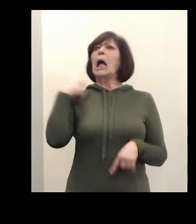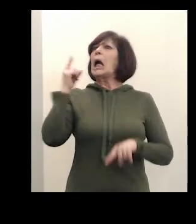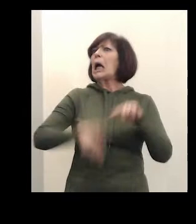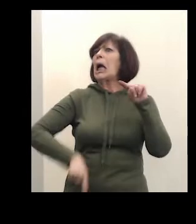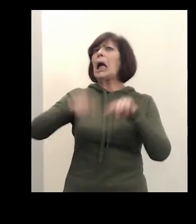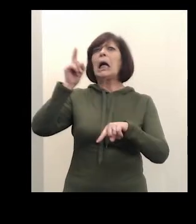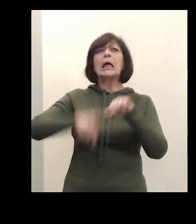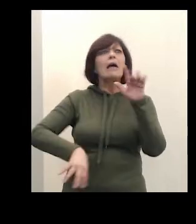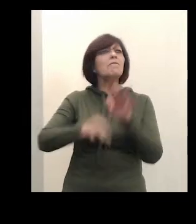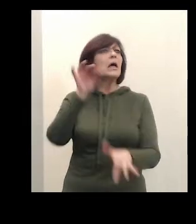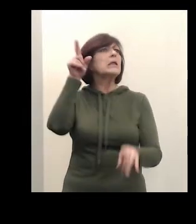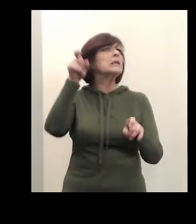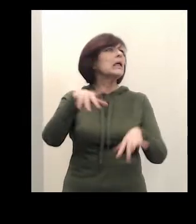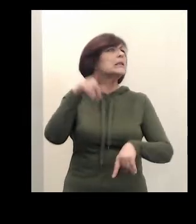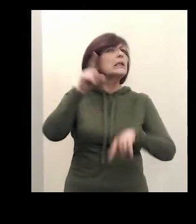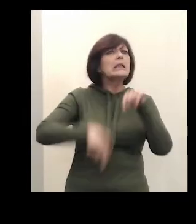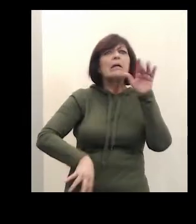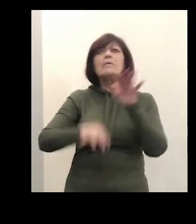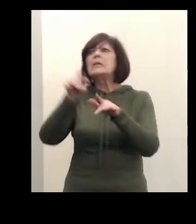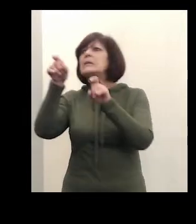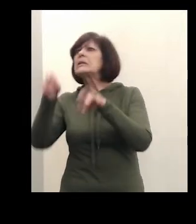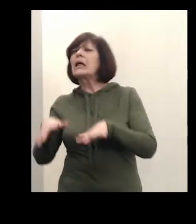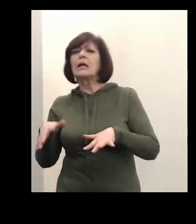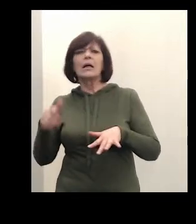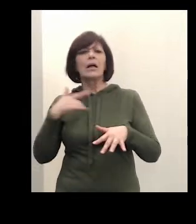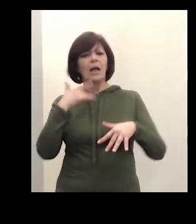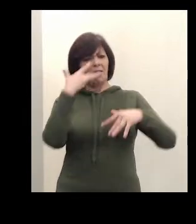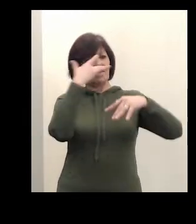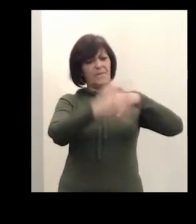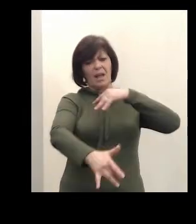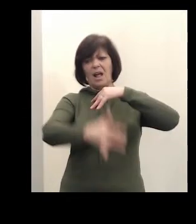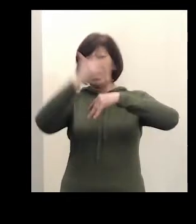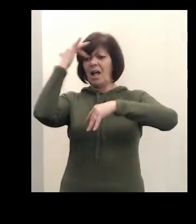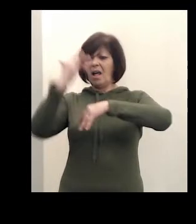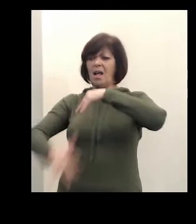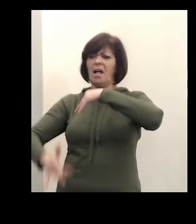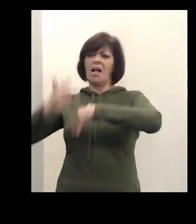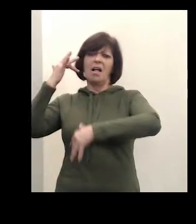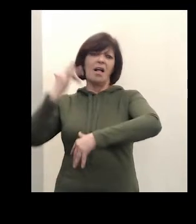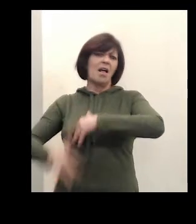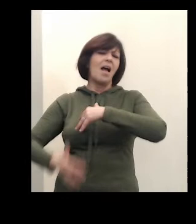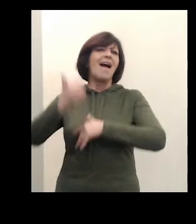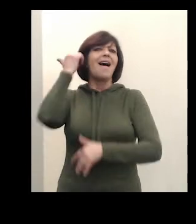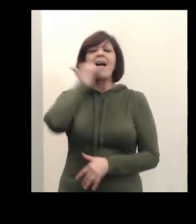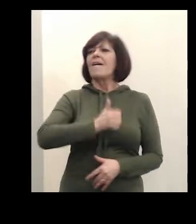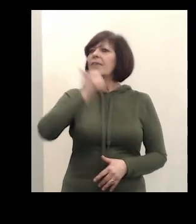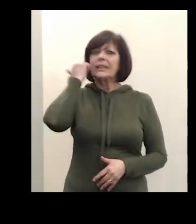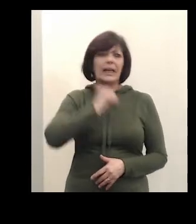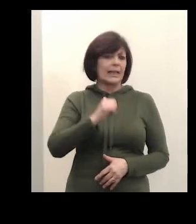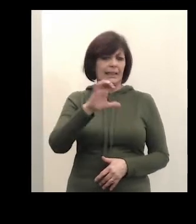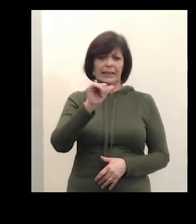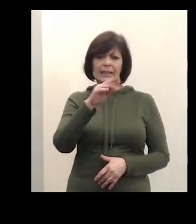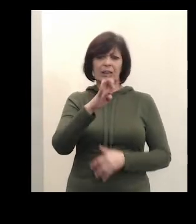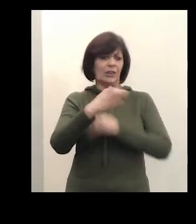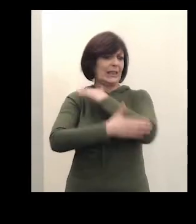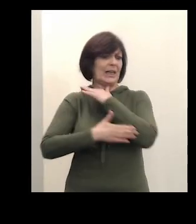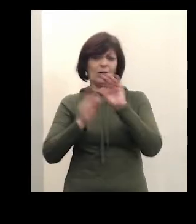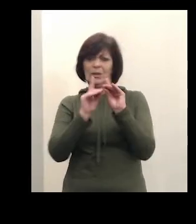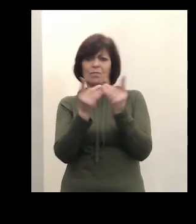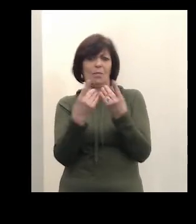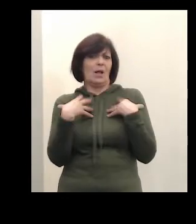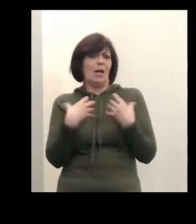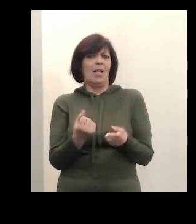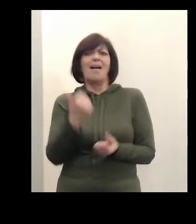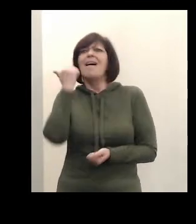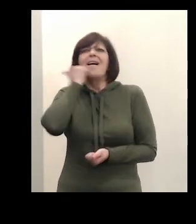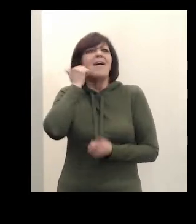open slots every day at our testing locations across Erie County that the Erie County Department of Health has. You can